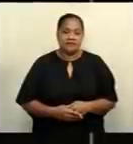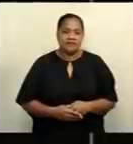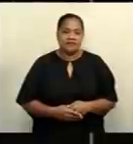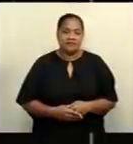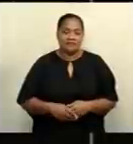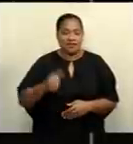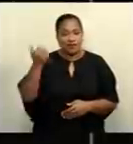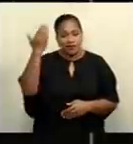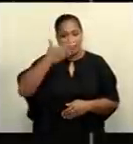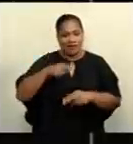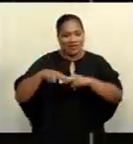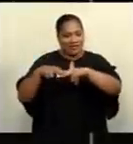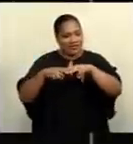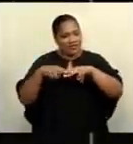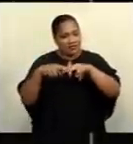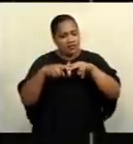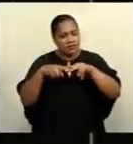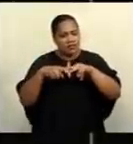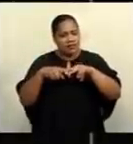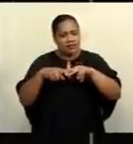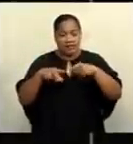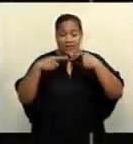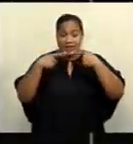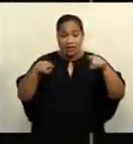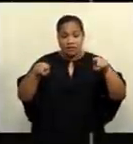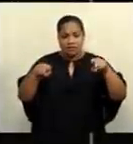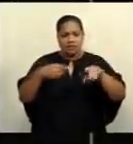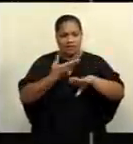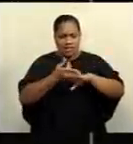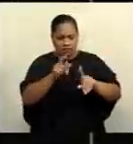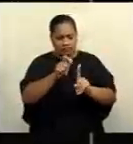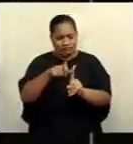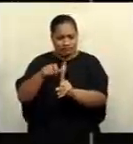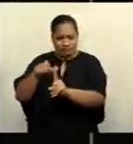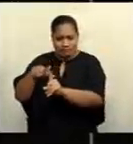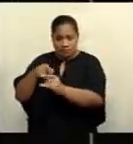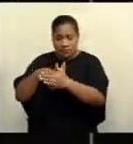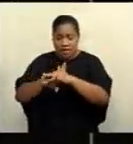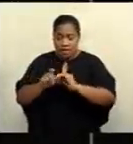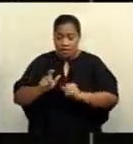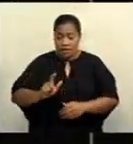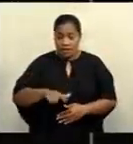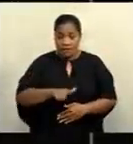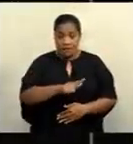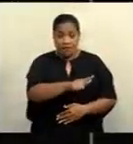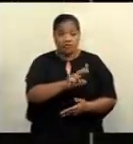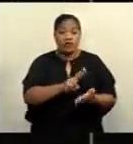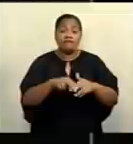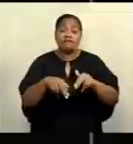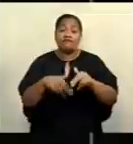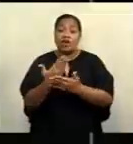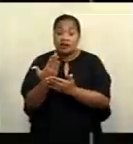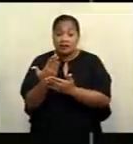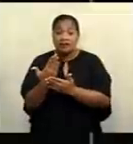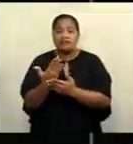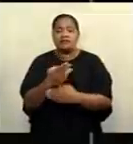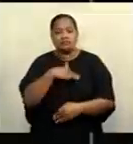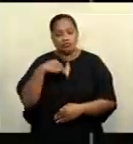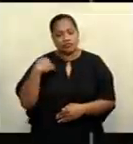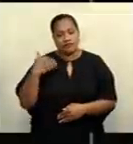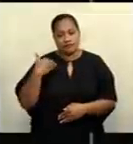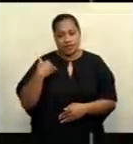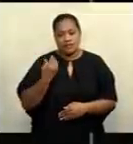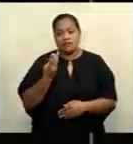Good evening, Fiji. Following the announcement of new cases in Lambasa on Friday, the Ministry of Health has temporarily closed